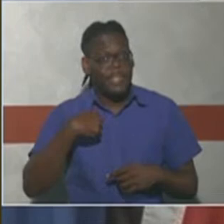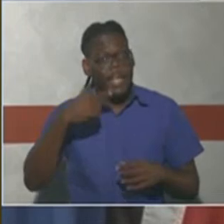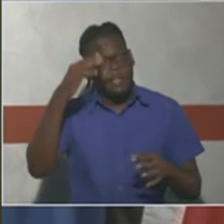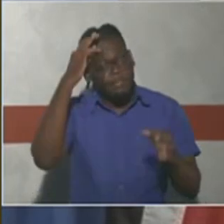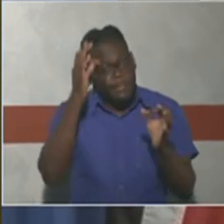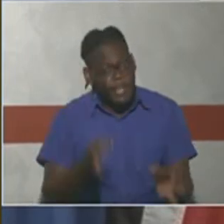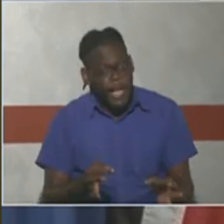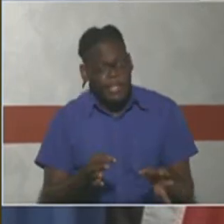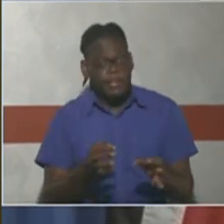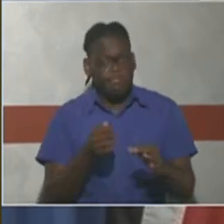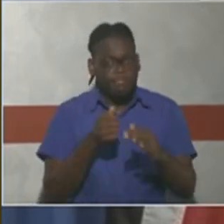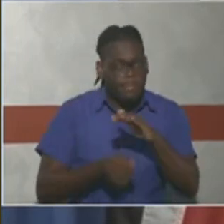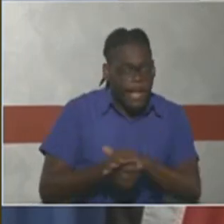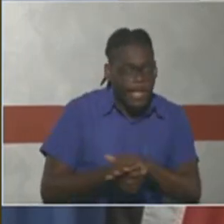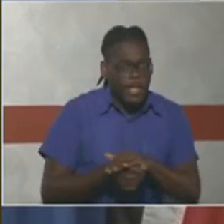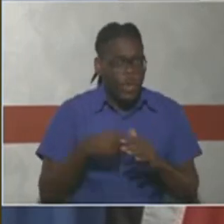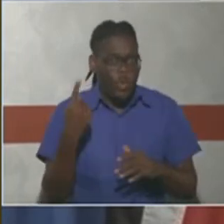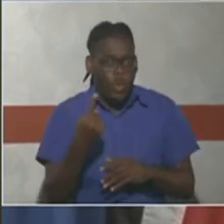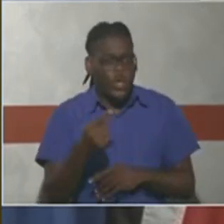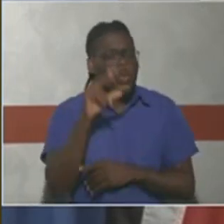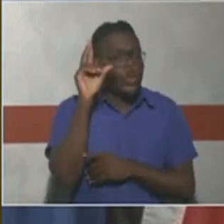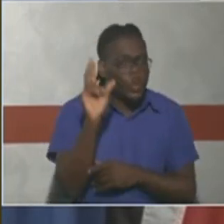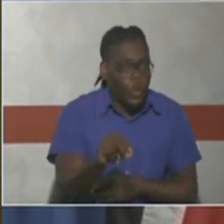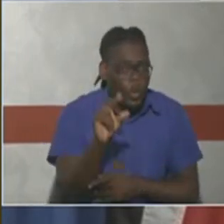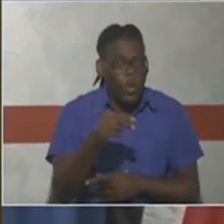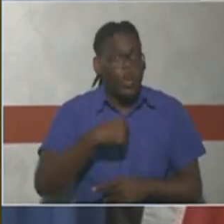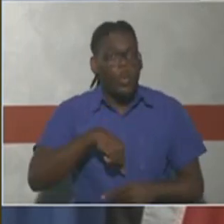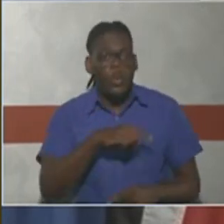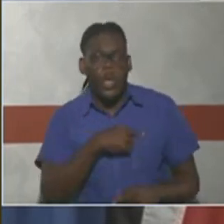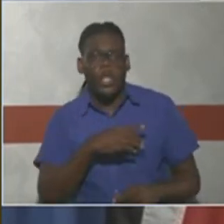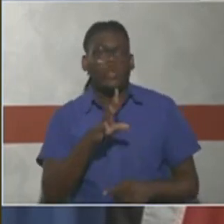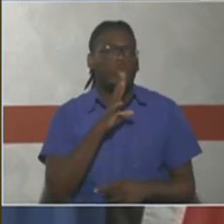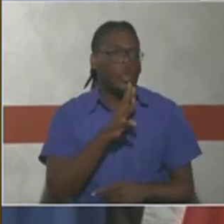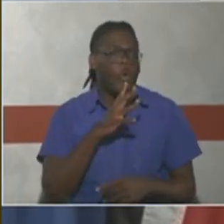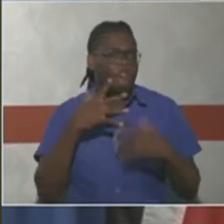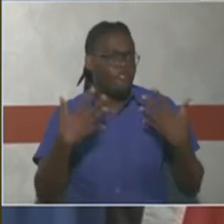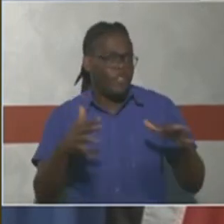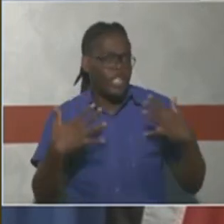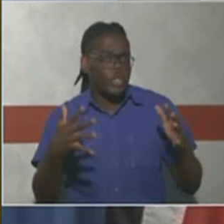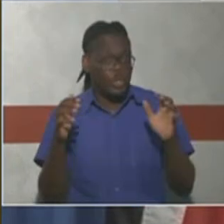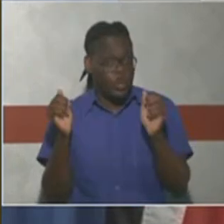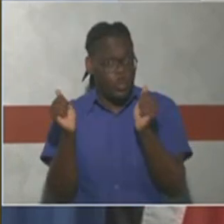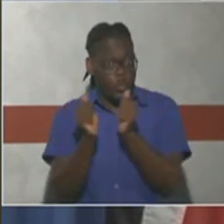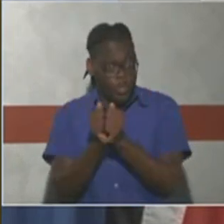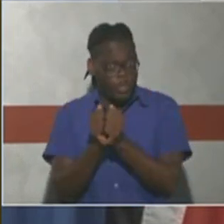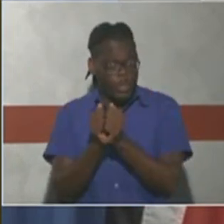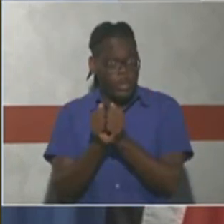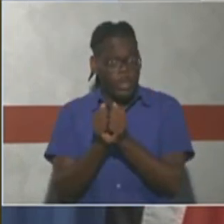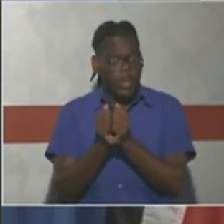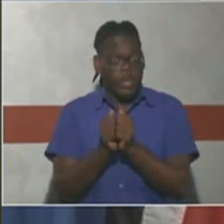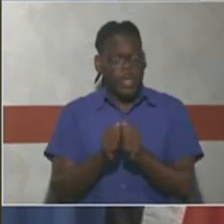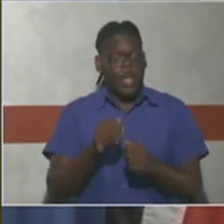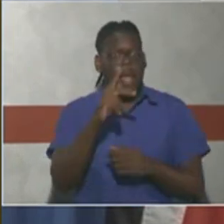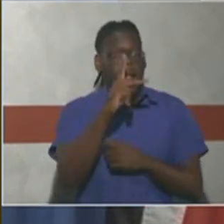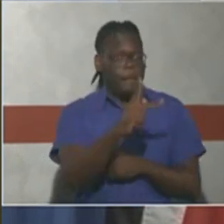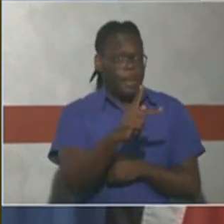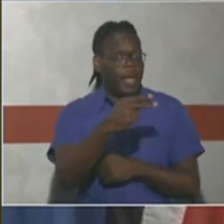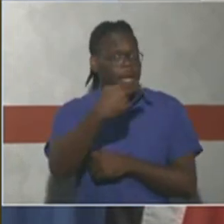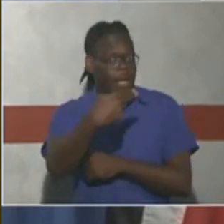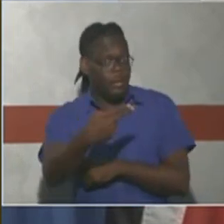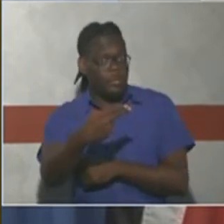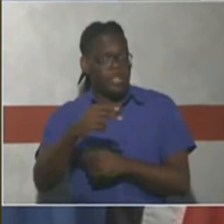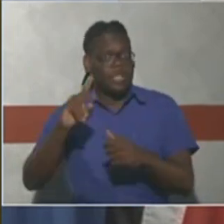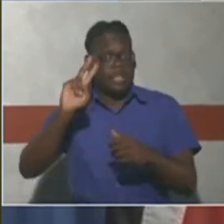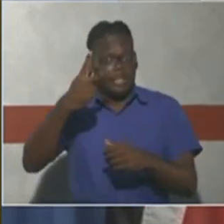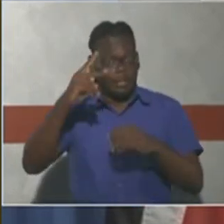Harris, respectively, and many congressional leaders. We have also consistently worked with Venezuela and